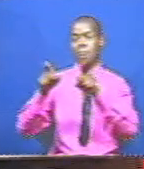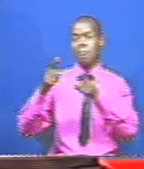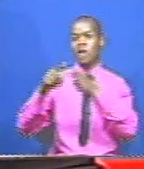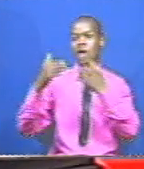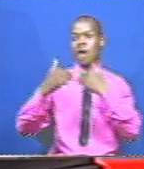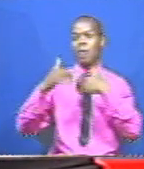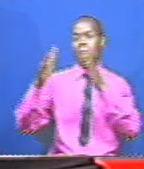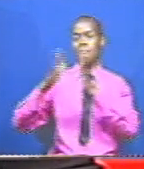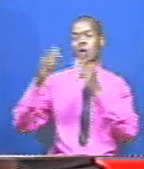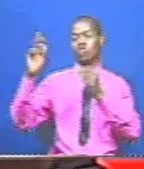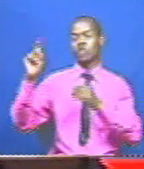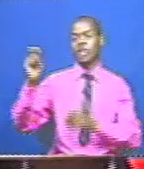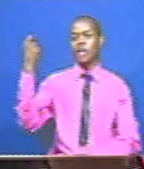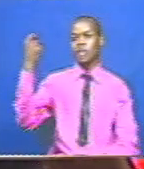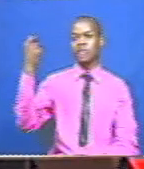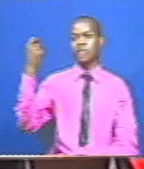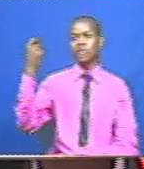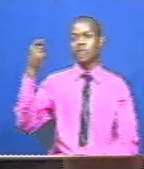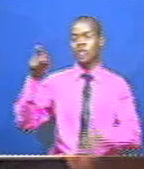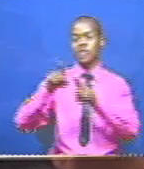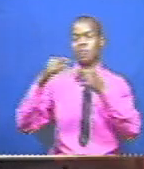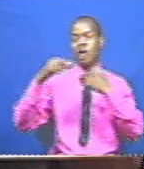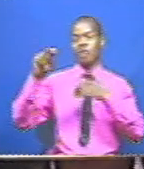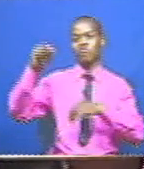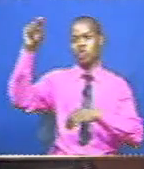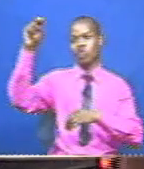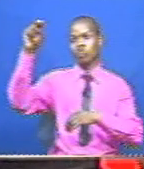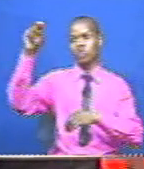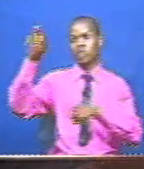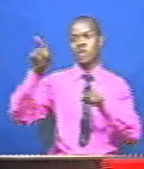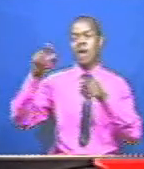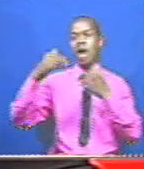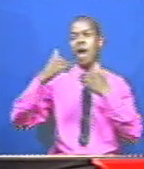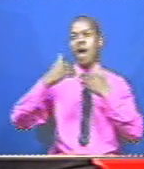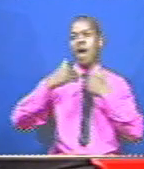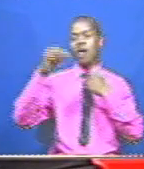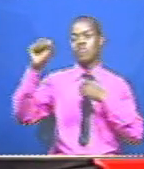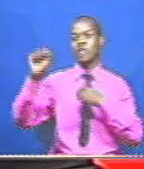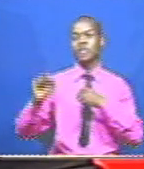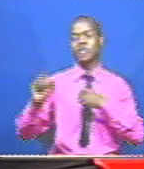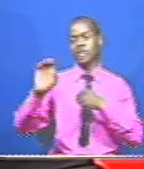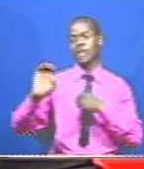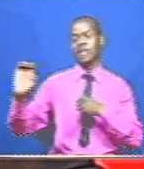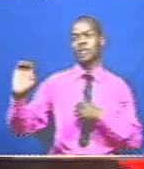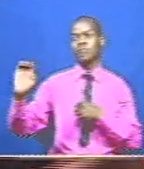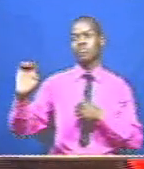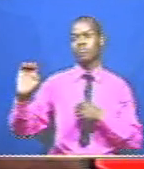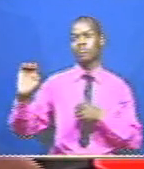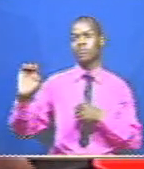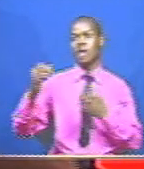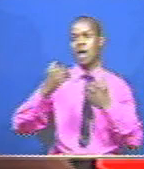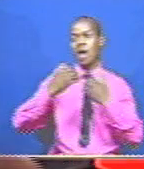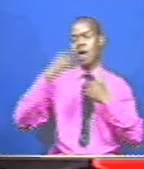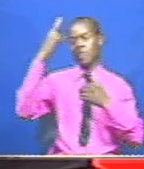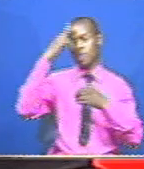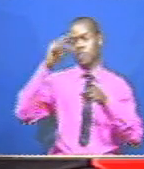Kenya Economic Blocs, there is the North Rift, there is the Frontier Counties, there is the South Southeastern, there is the Narok and